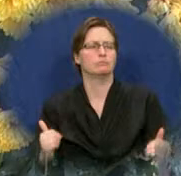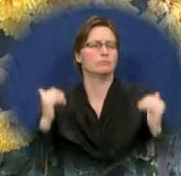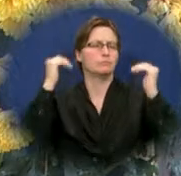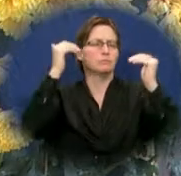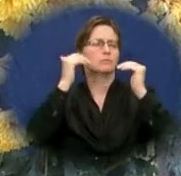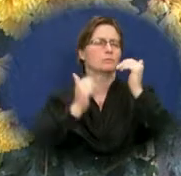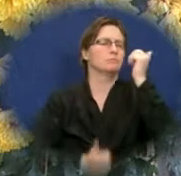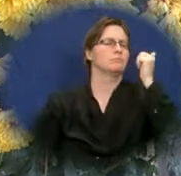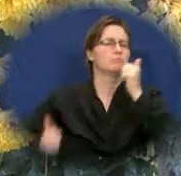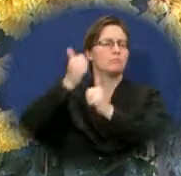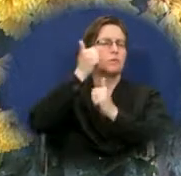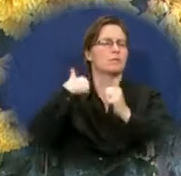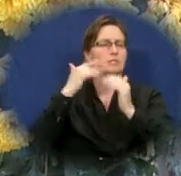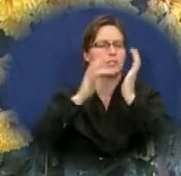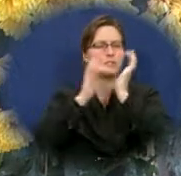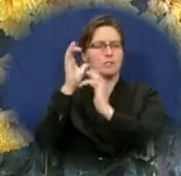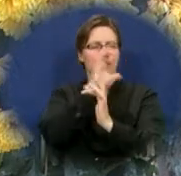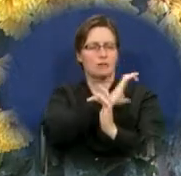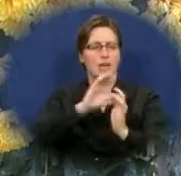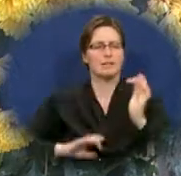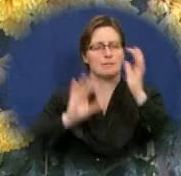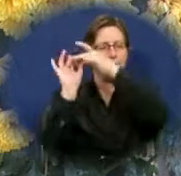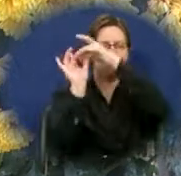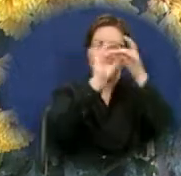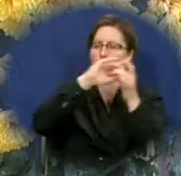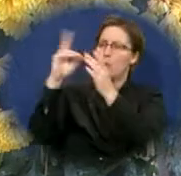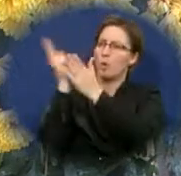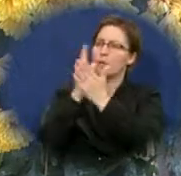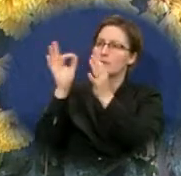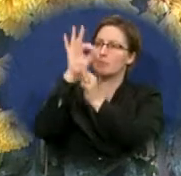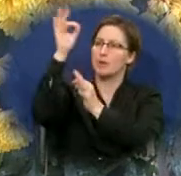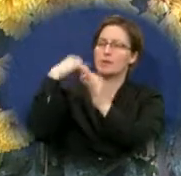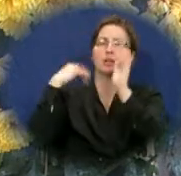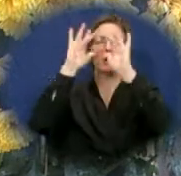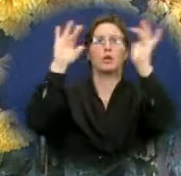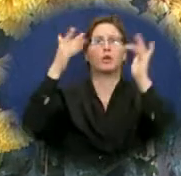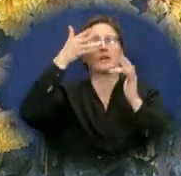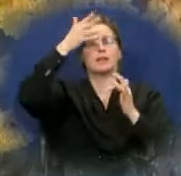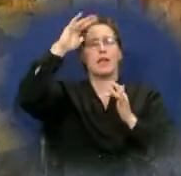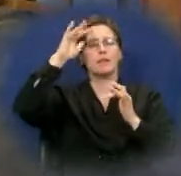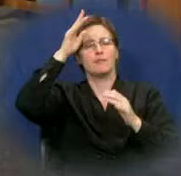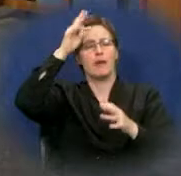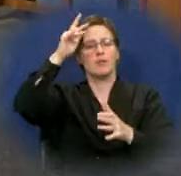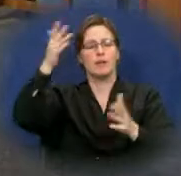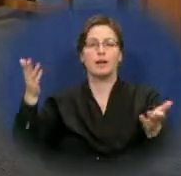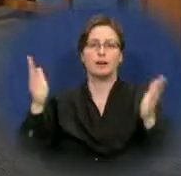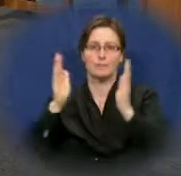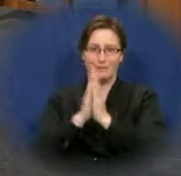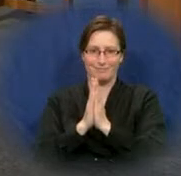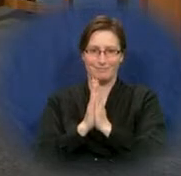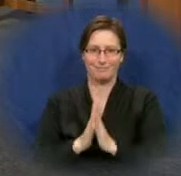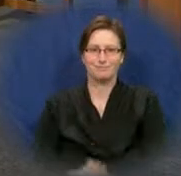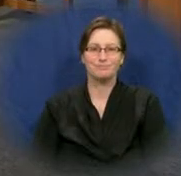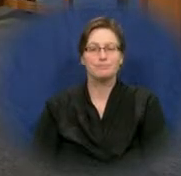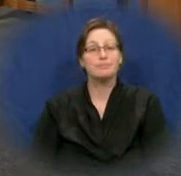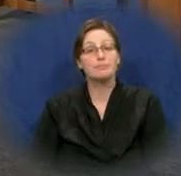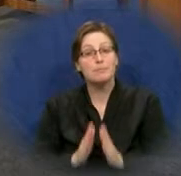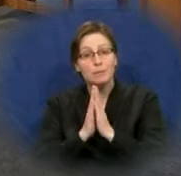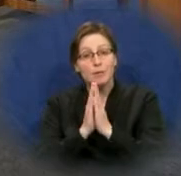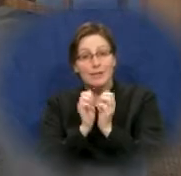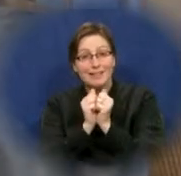High, Jesus Christ, with the Holy Spirit, in the glory of God the Father. Amen. Let us